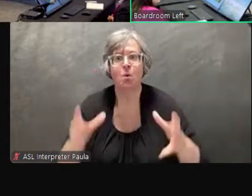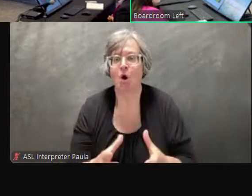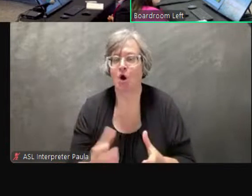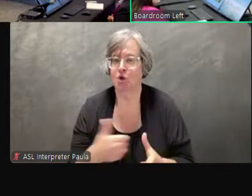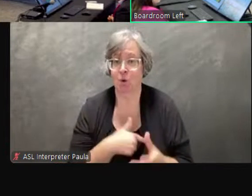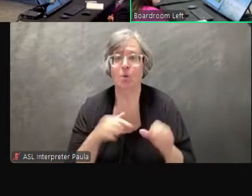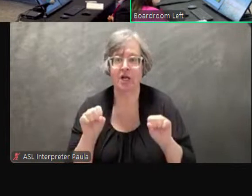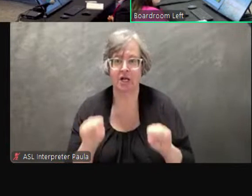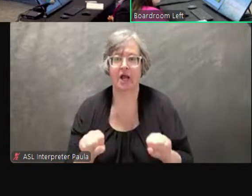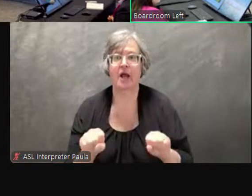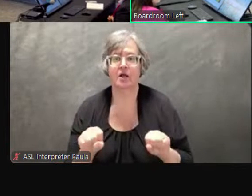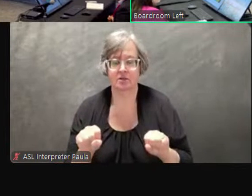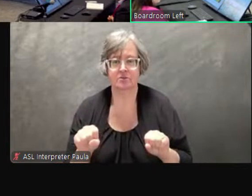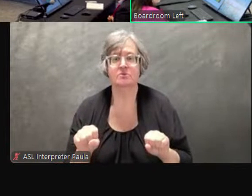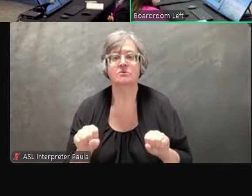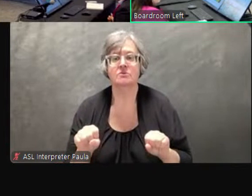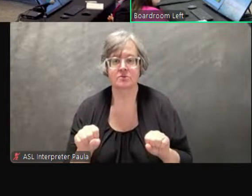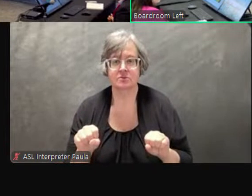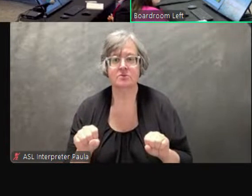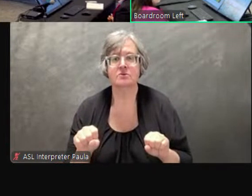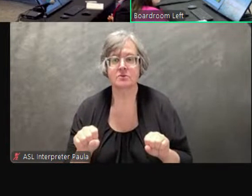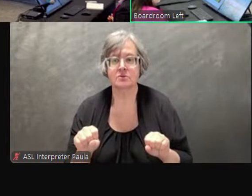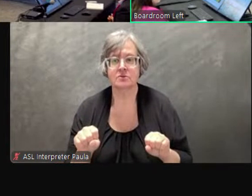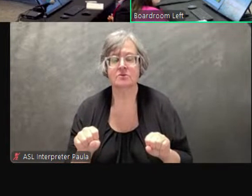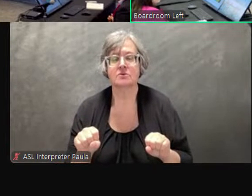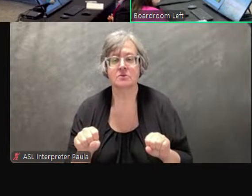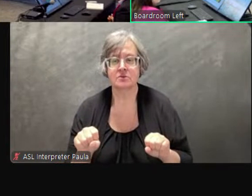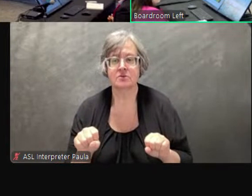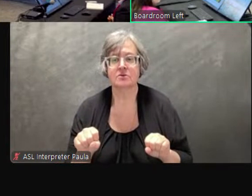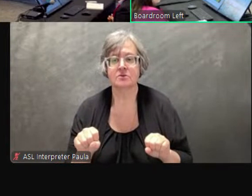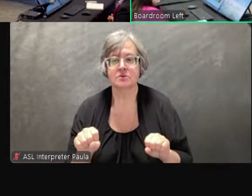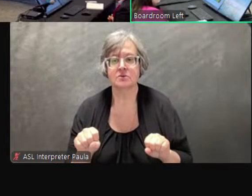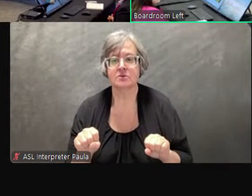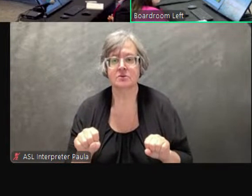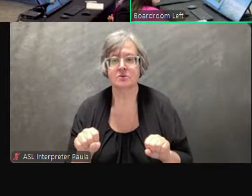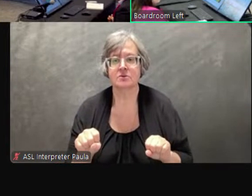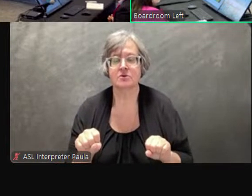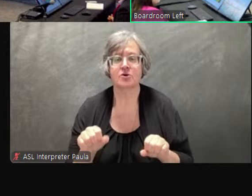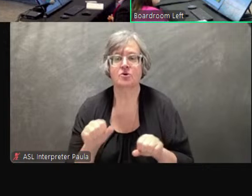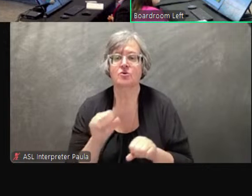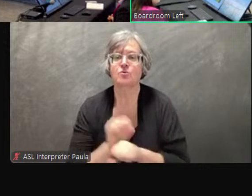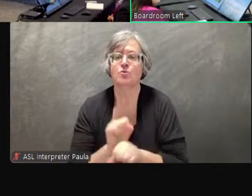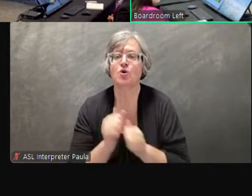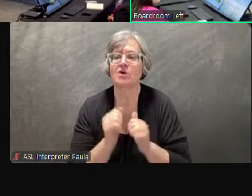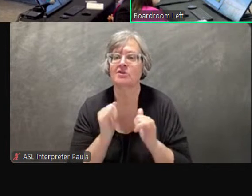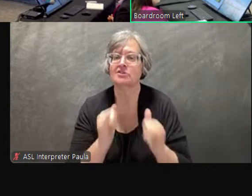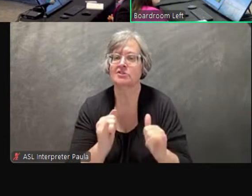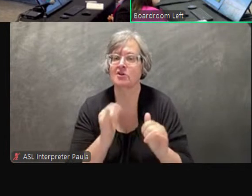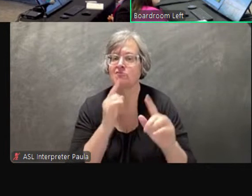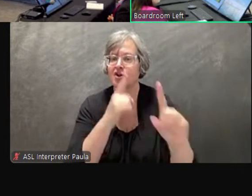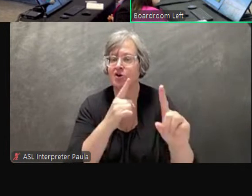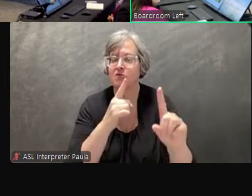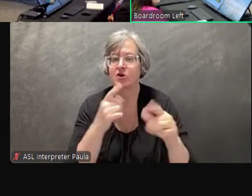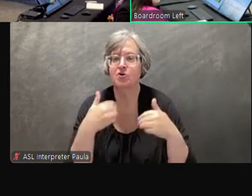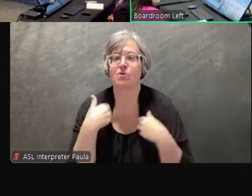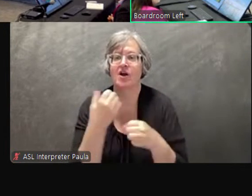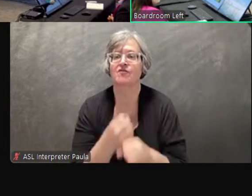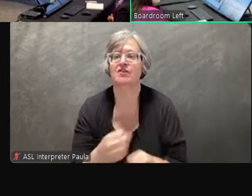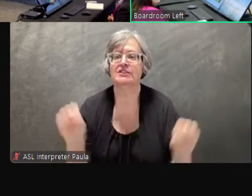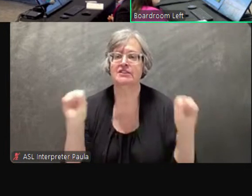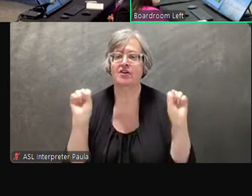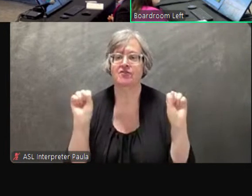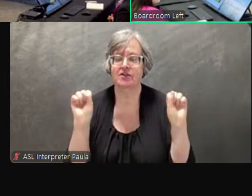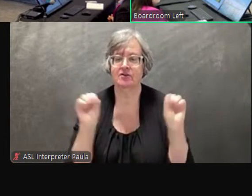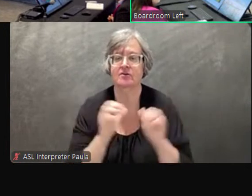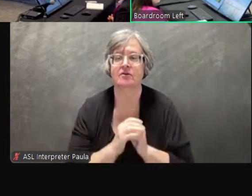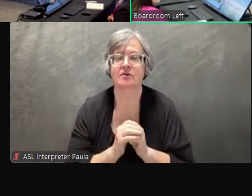able to, work with a shared goal of making sure that there's safety. I've heard